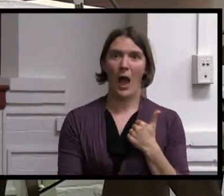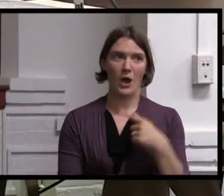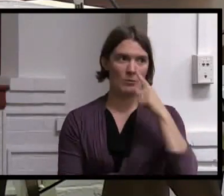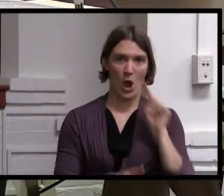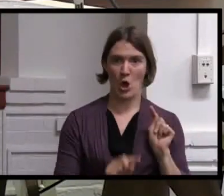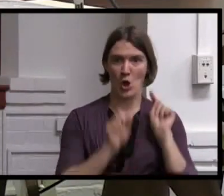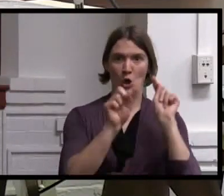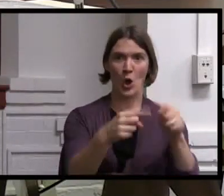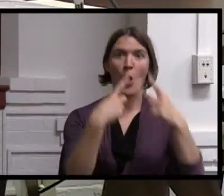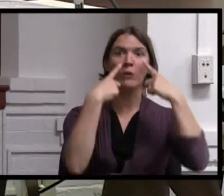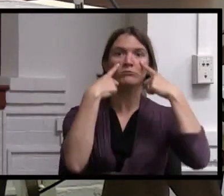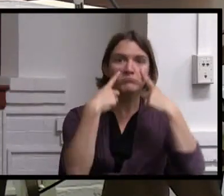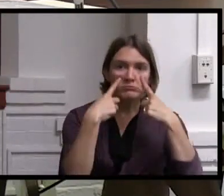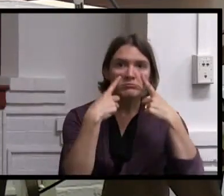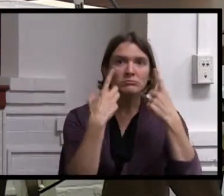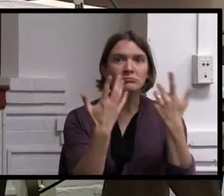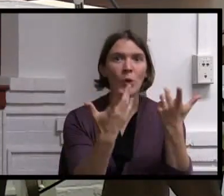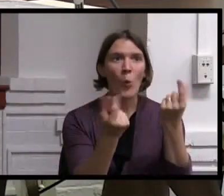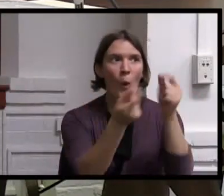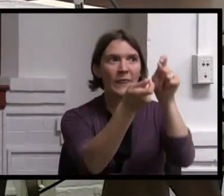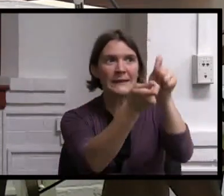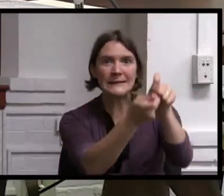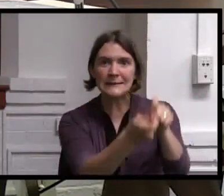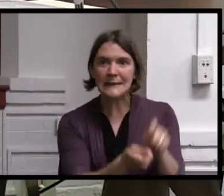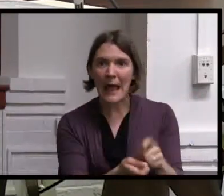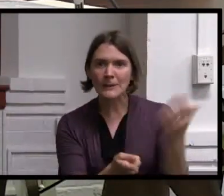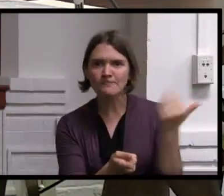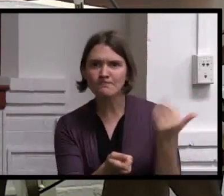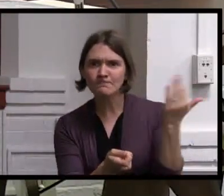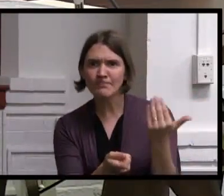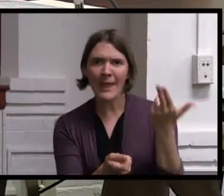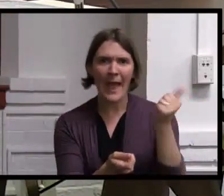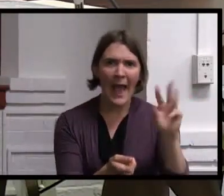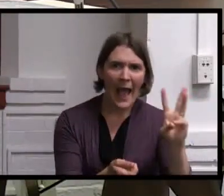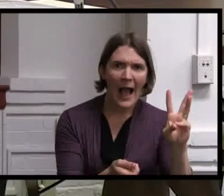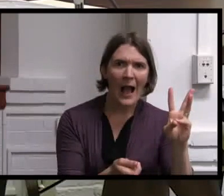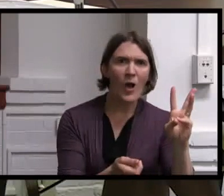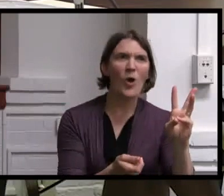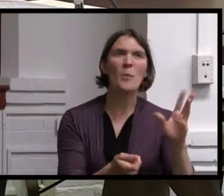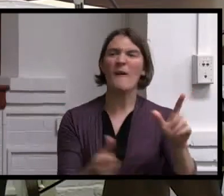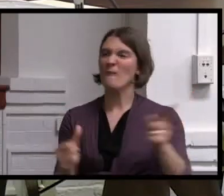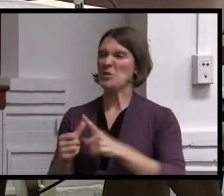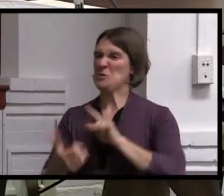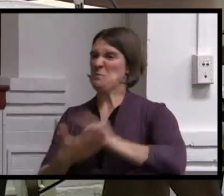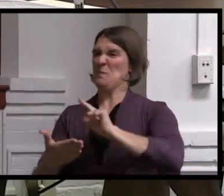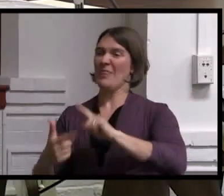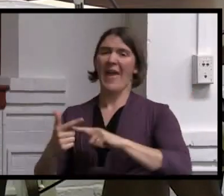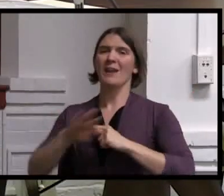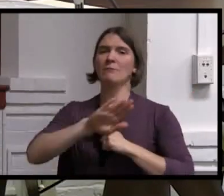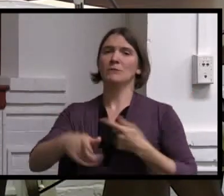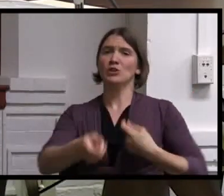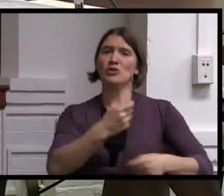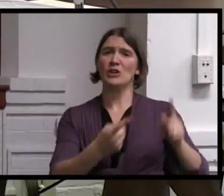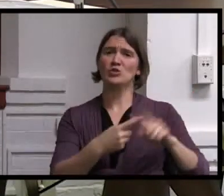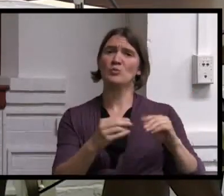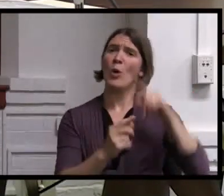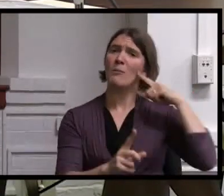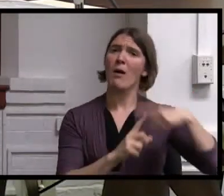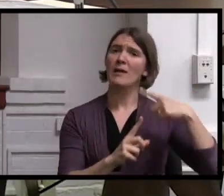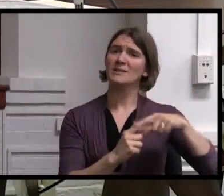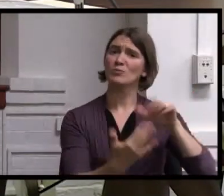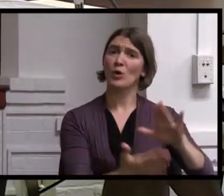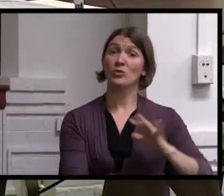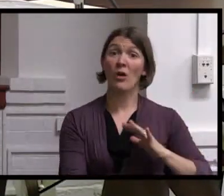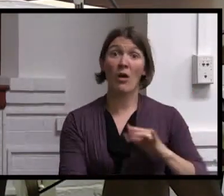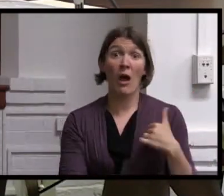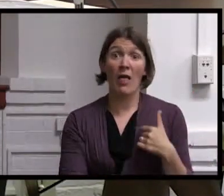trip up there and find out the nitty-gritty of the process of how they do it, how they're able to administrate it, and that kind of thing. I